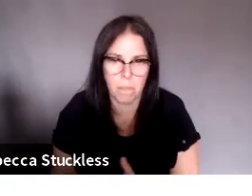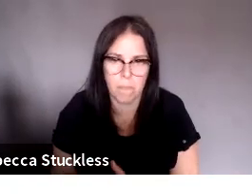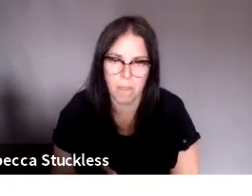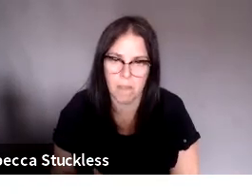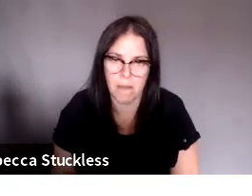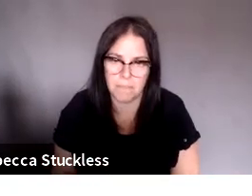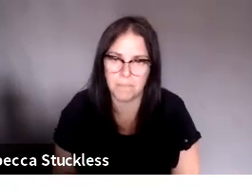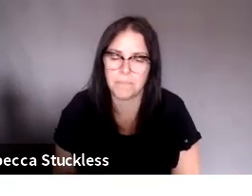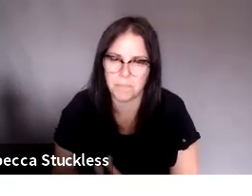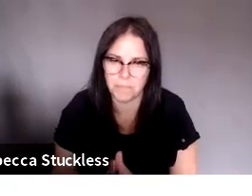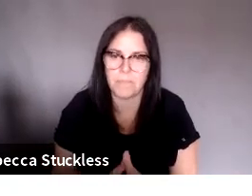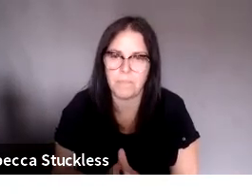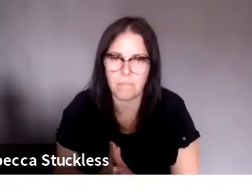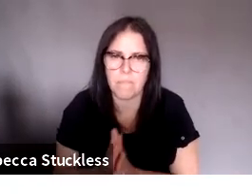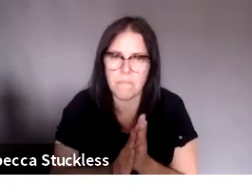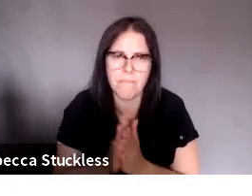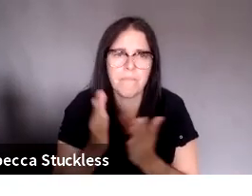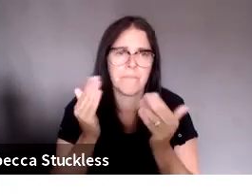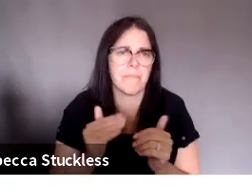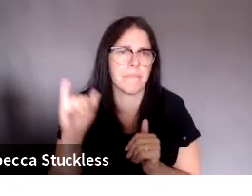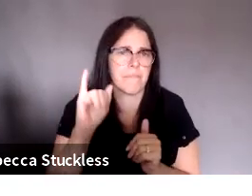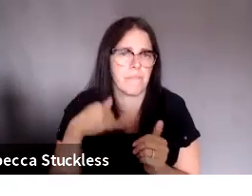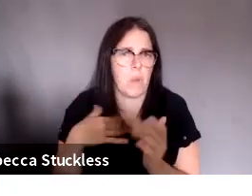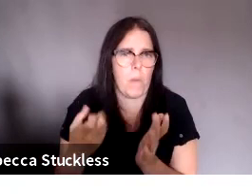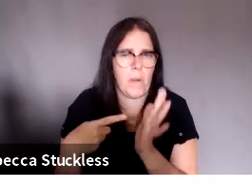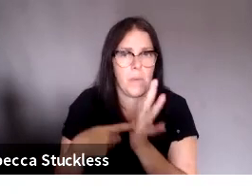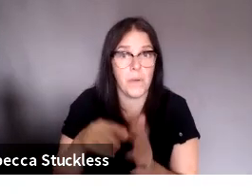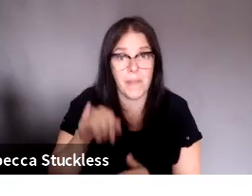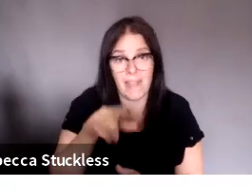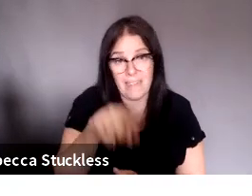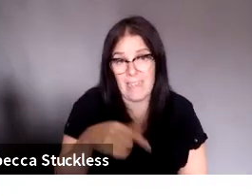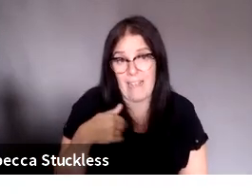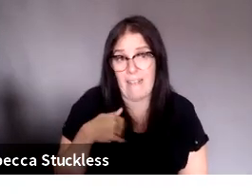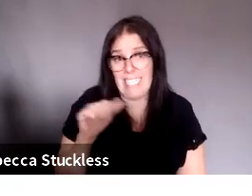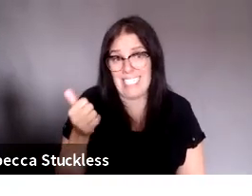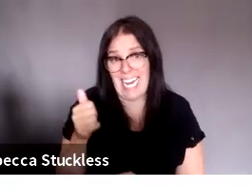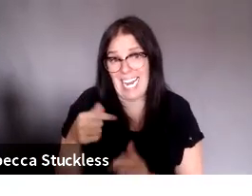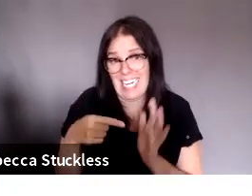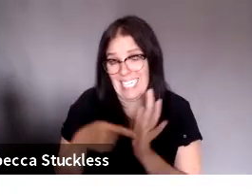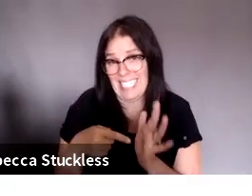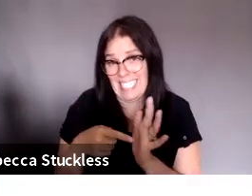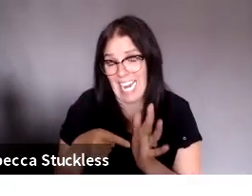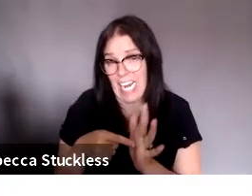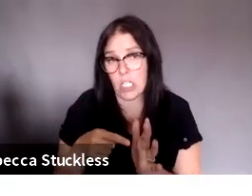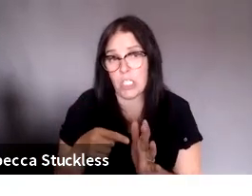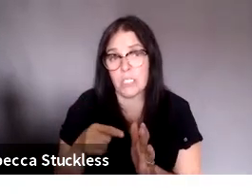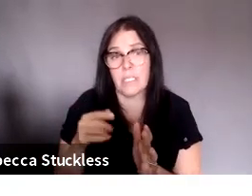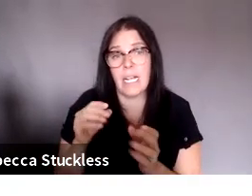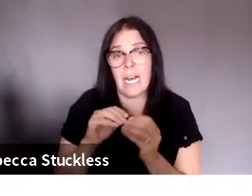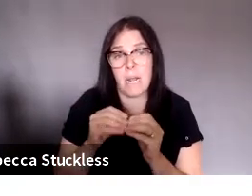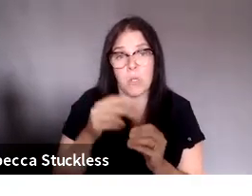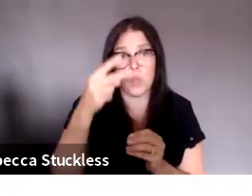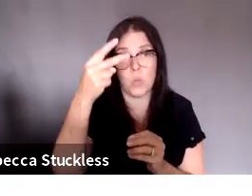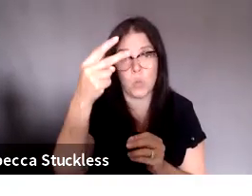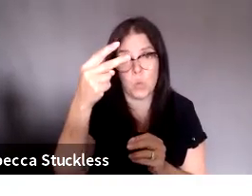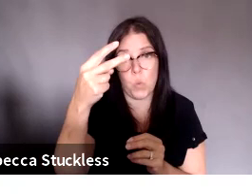I also want to point out that even though there's 10 indicators, number 2, 3, and 4 are